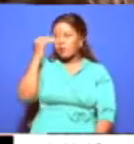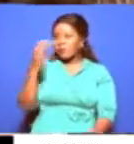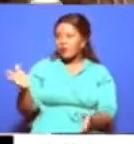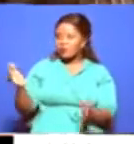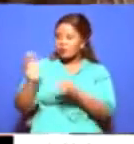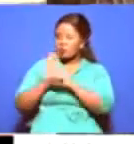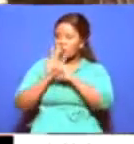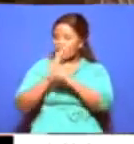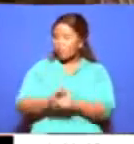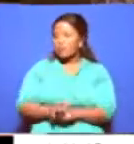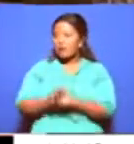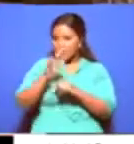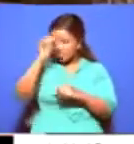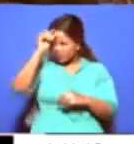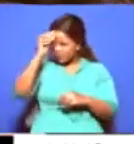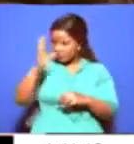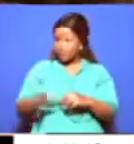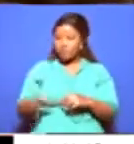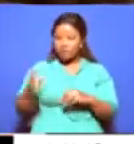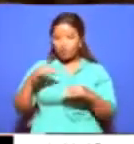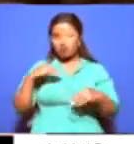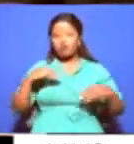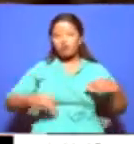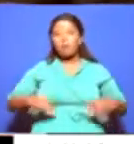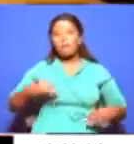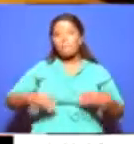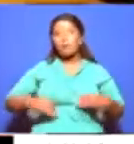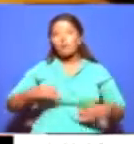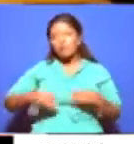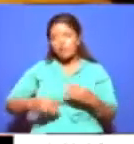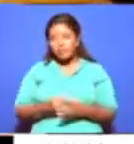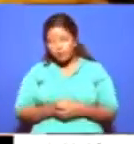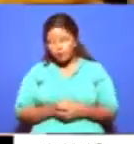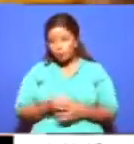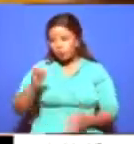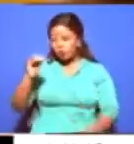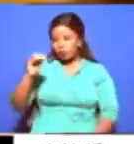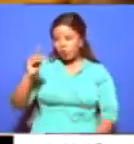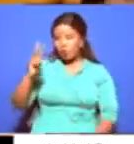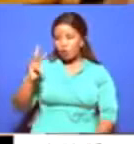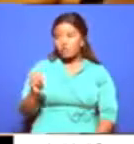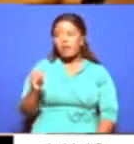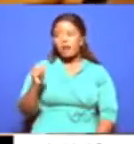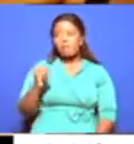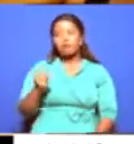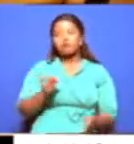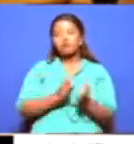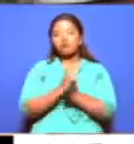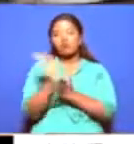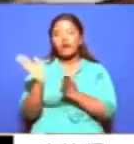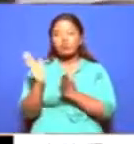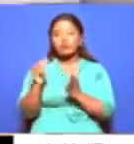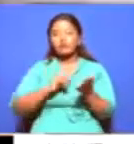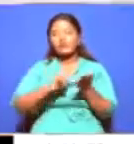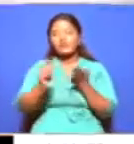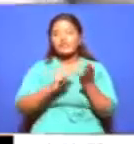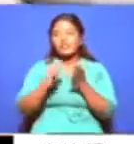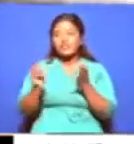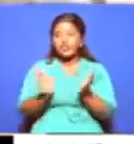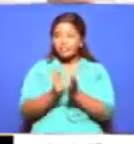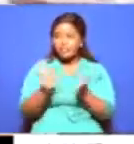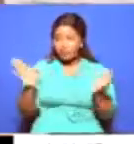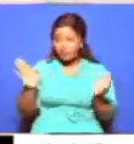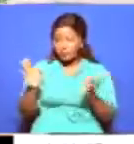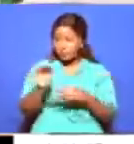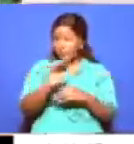Busia Governor Sospeter Ojomong. Led by Busia ODM branch Secretary General Innocent Oluku, they urged